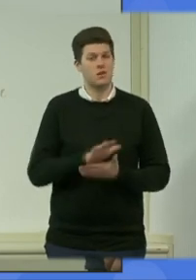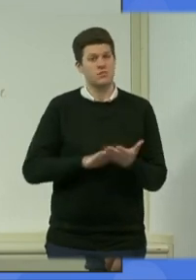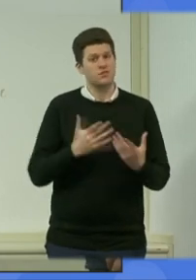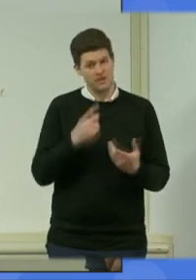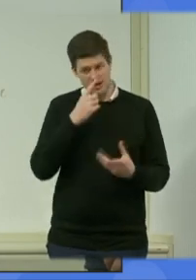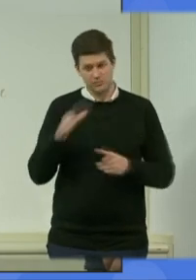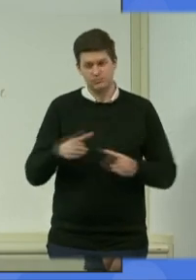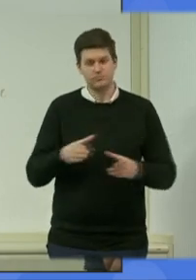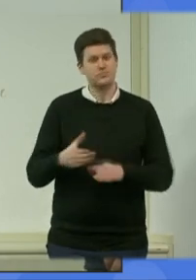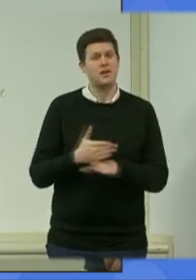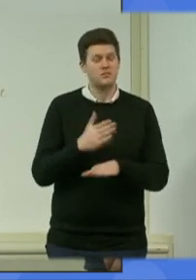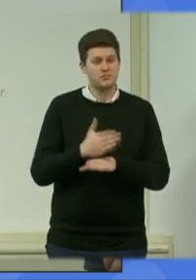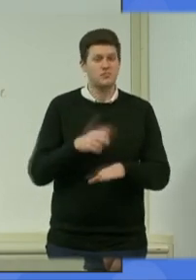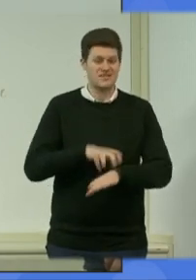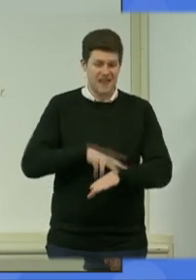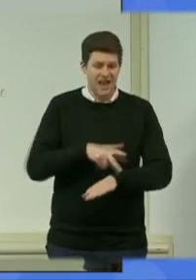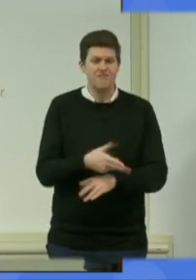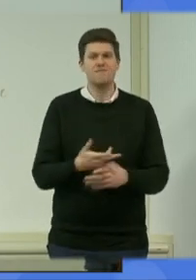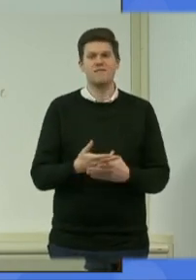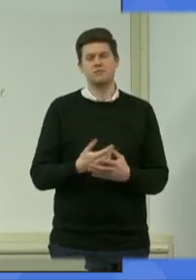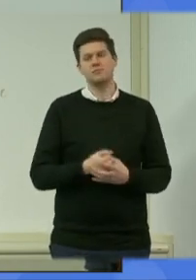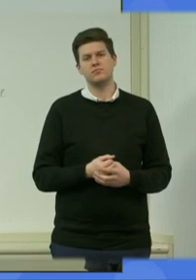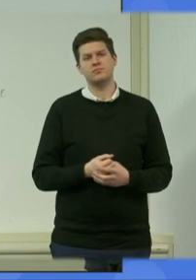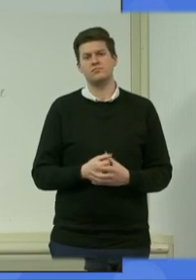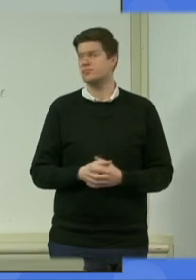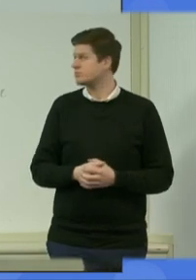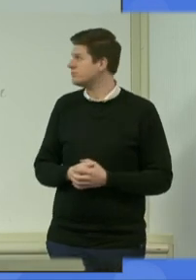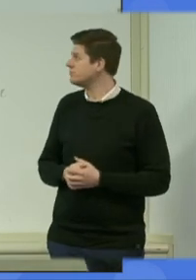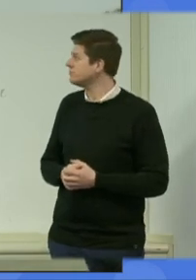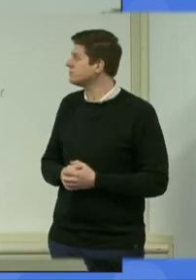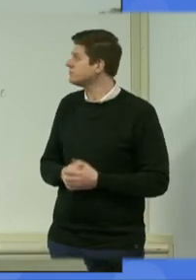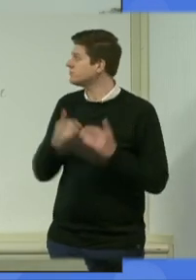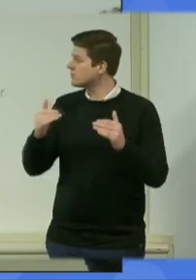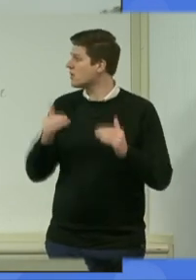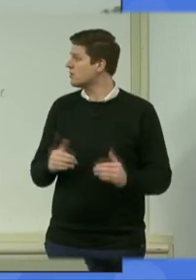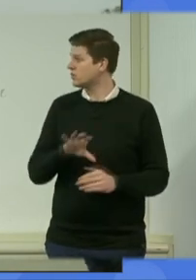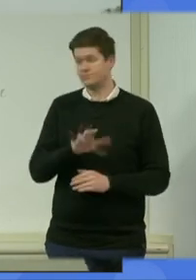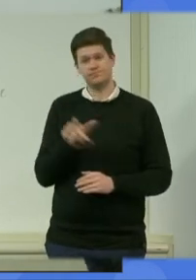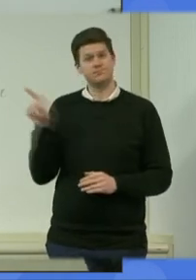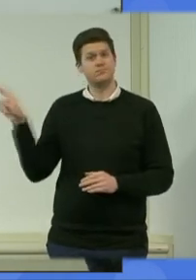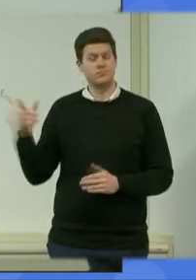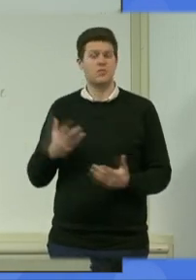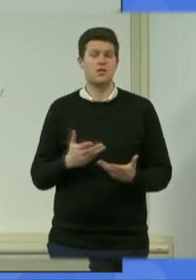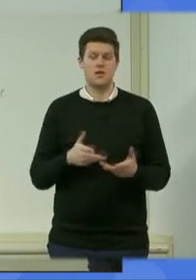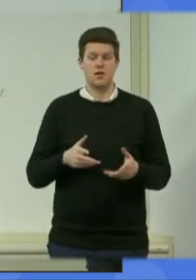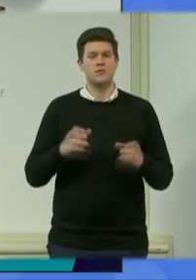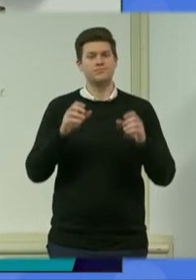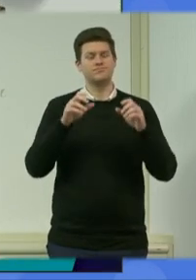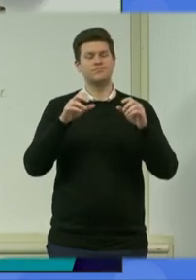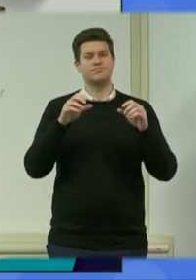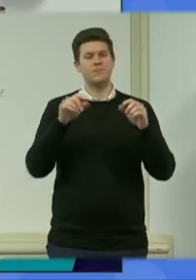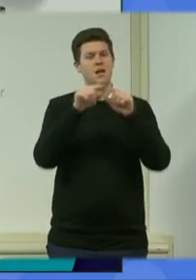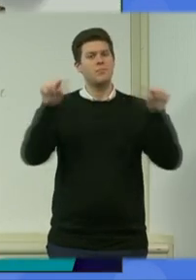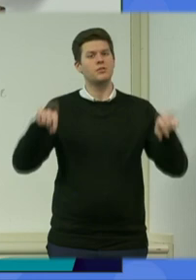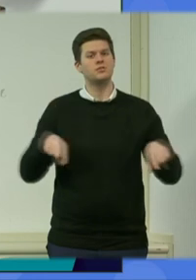see, and I'm going to kind of talk about that in the bottom example here, which is a nice picture of a high street, to talk about direct